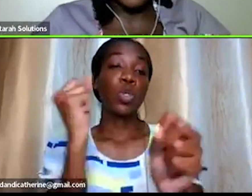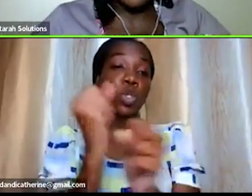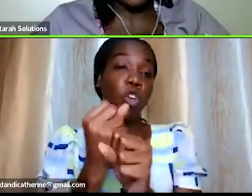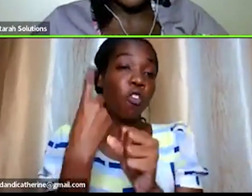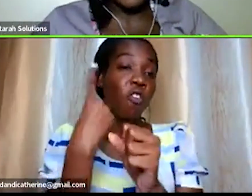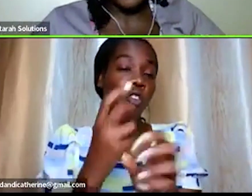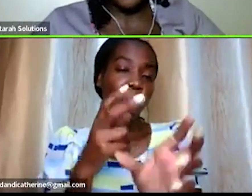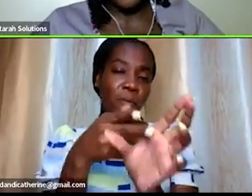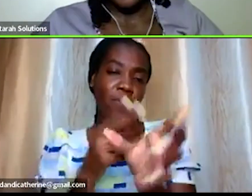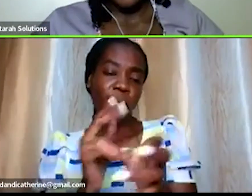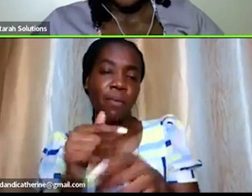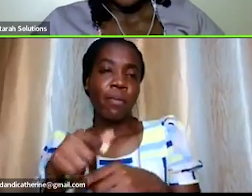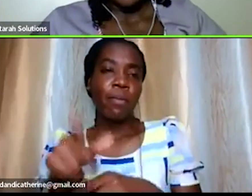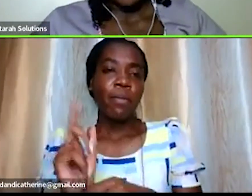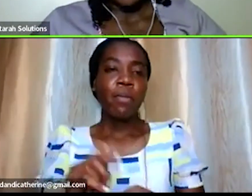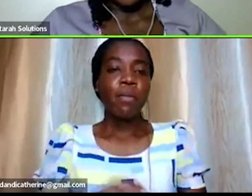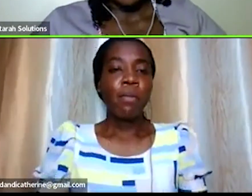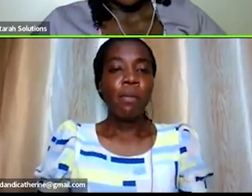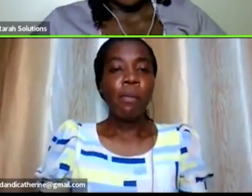themselves, if that is even English?